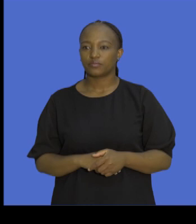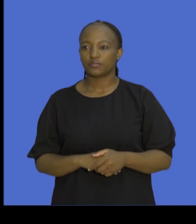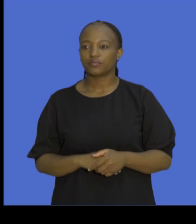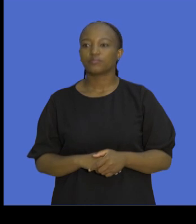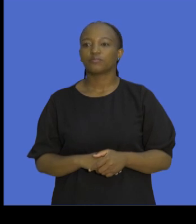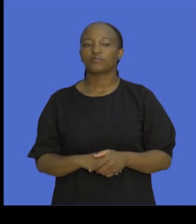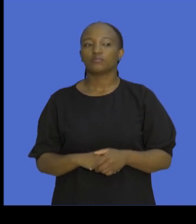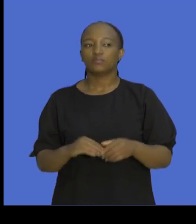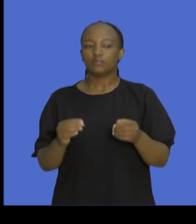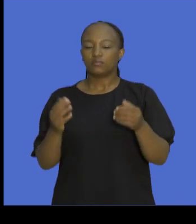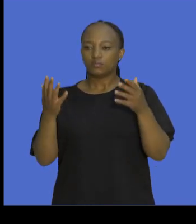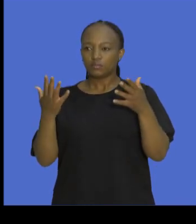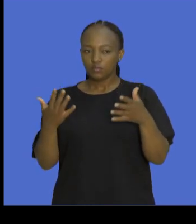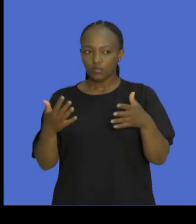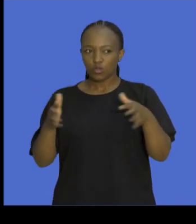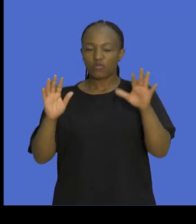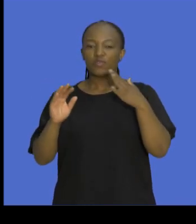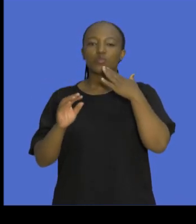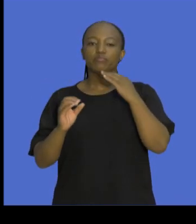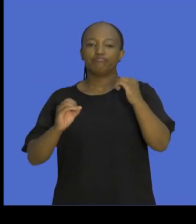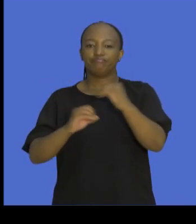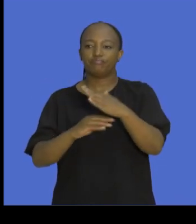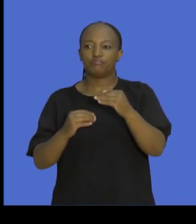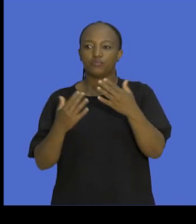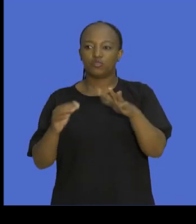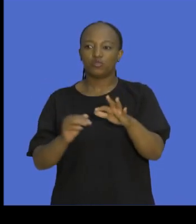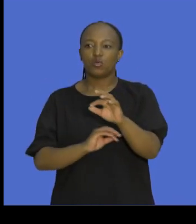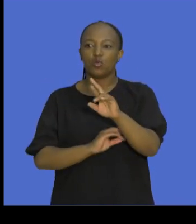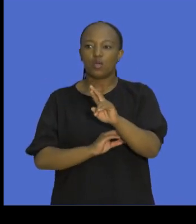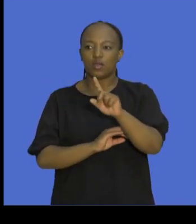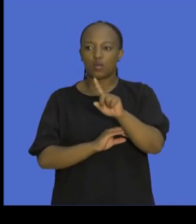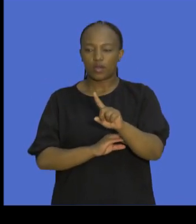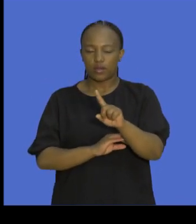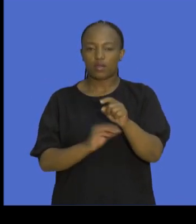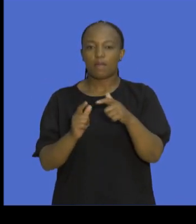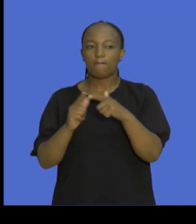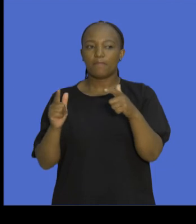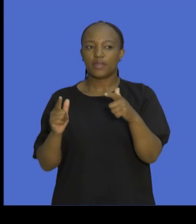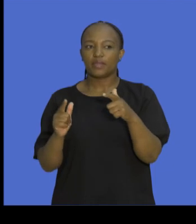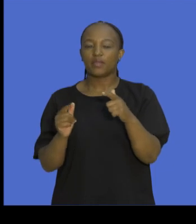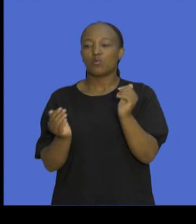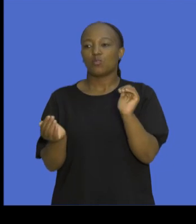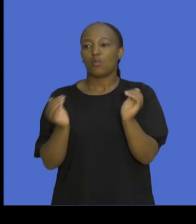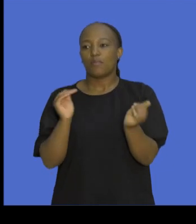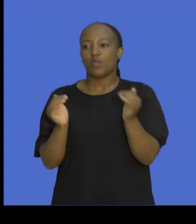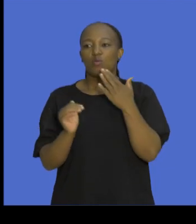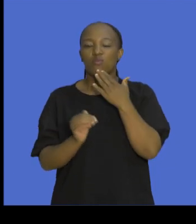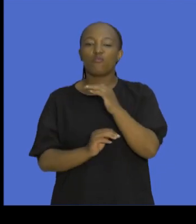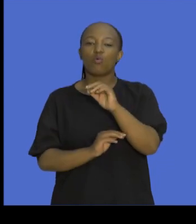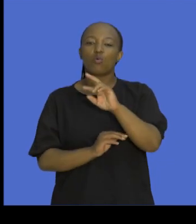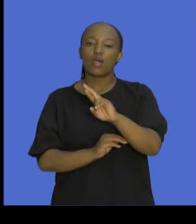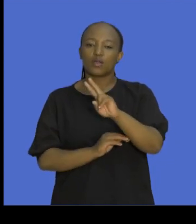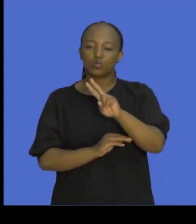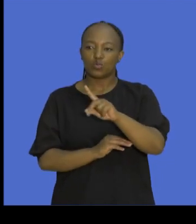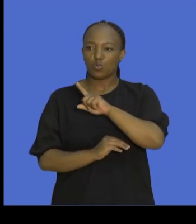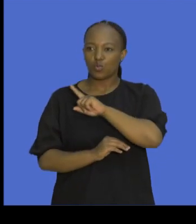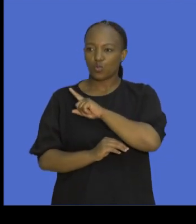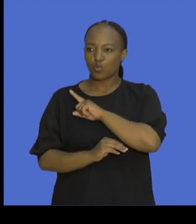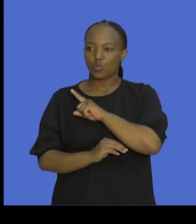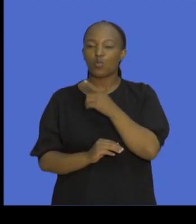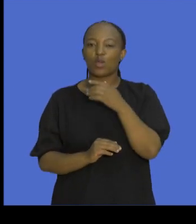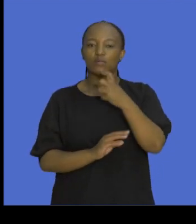Okay, right. We've realized that the current through R1 is greater compared to that of